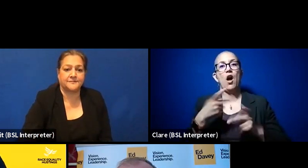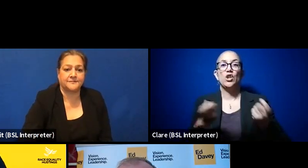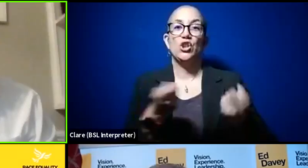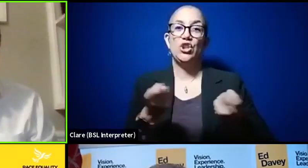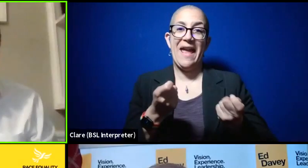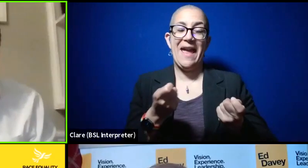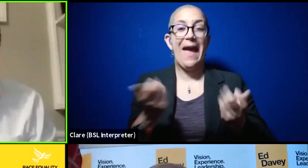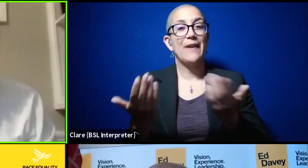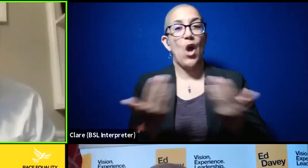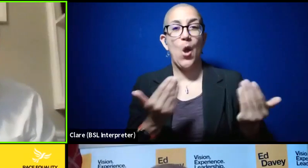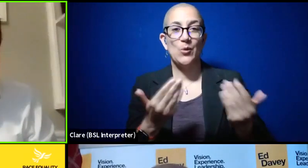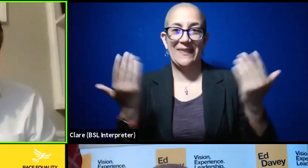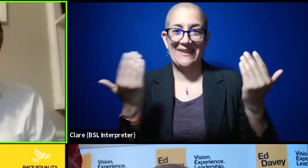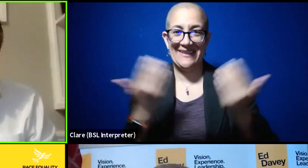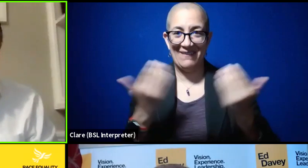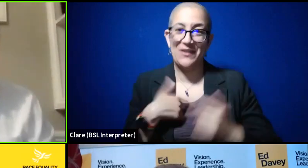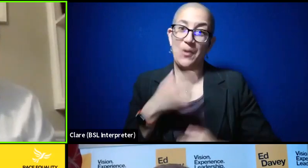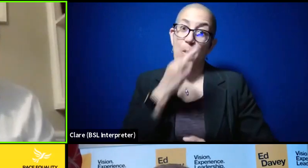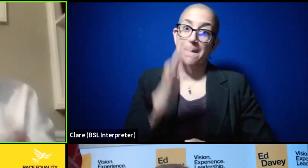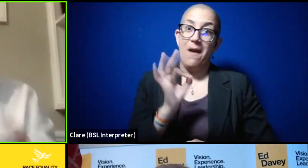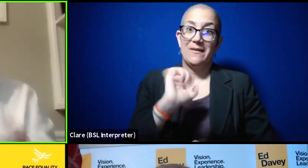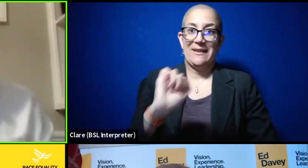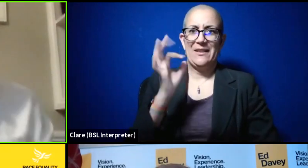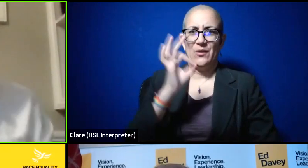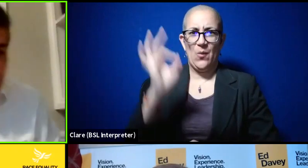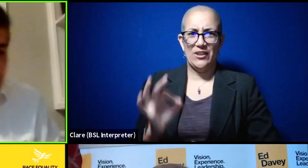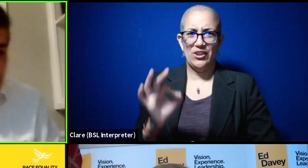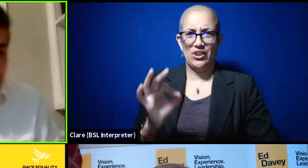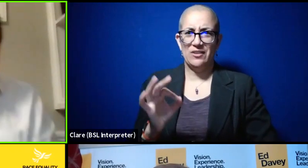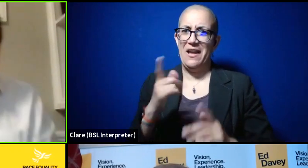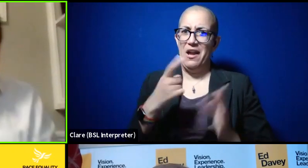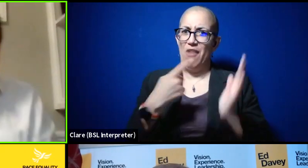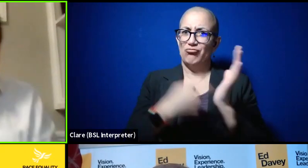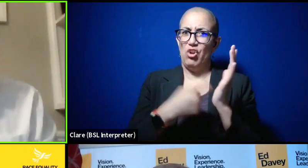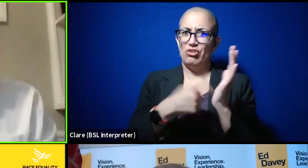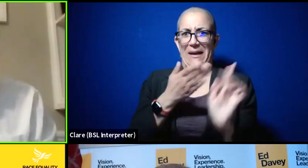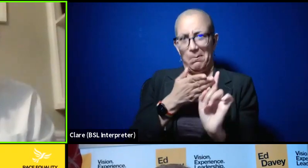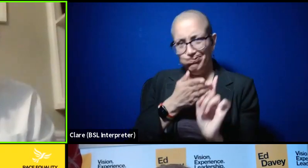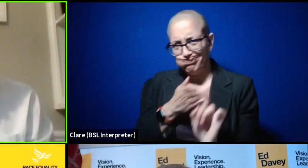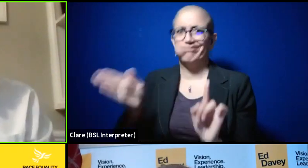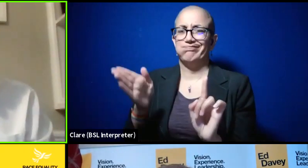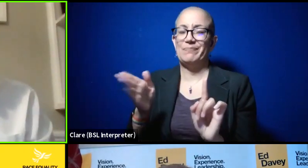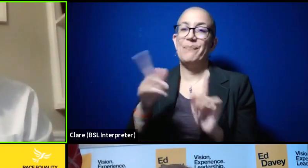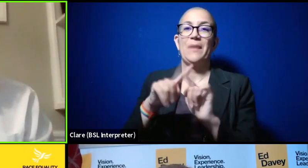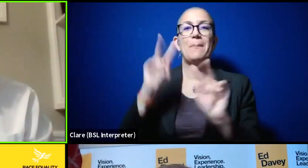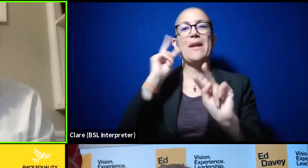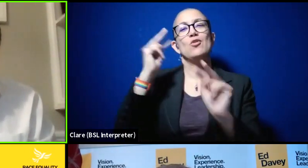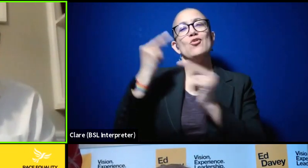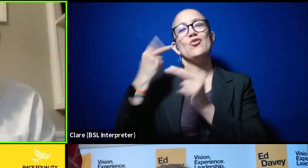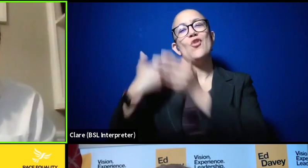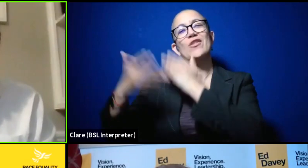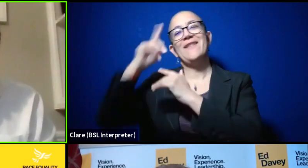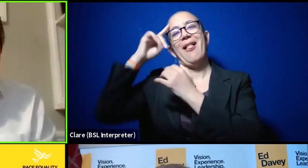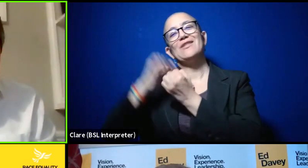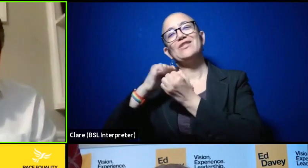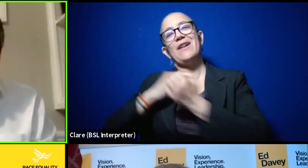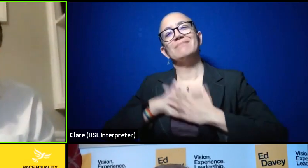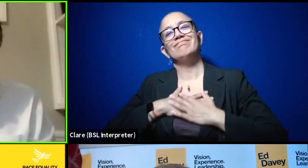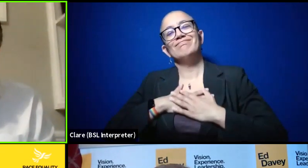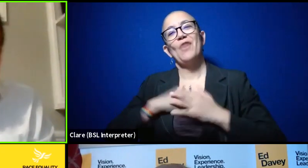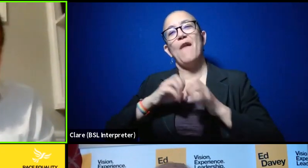had to ask his question. He's gone slightly off piste with this question, and he's got a bit of nostalgia for a lost world of a year